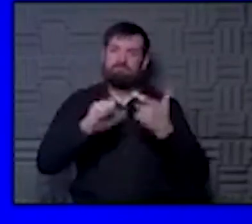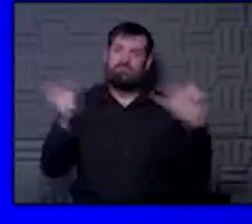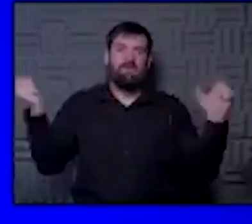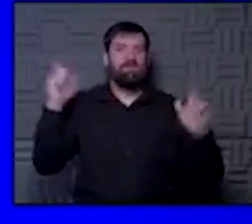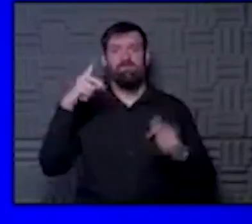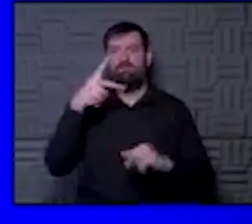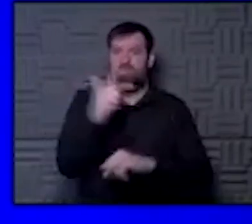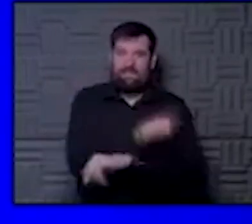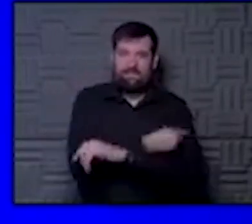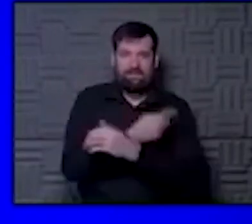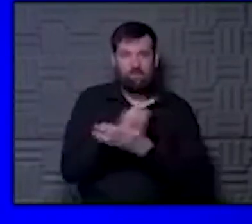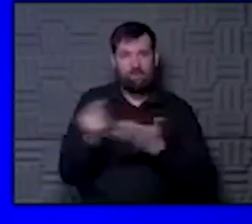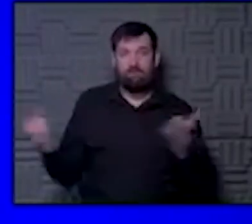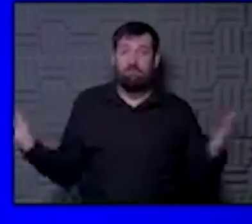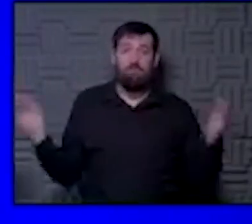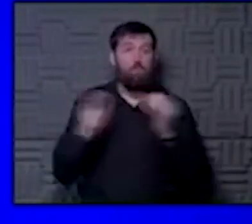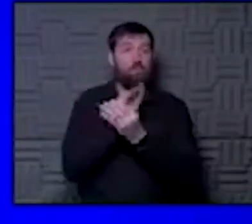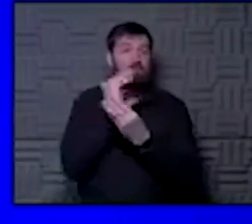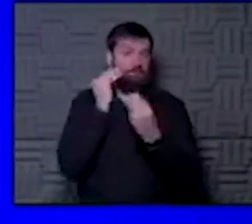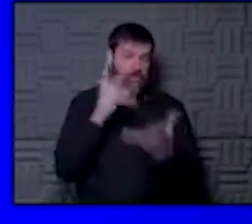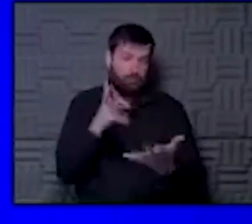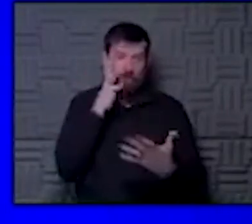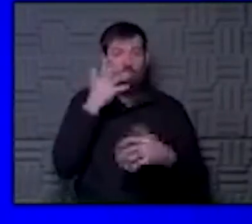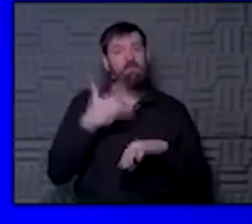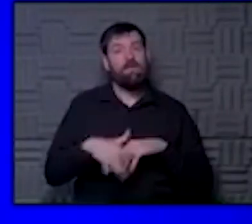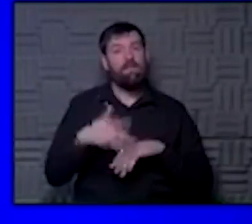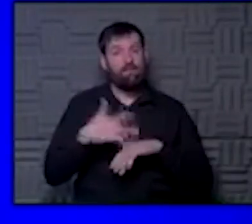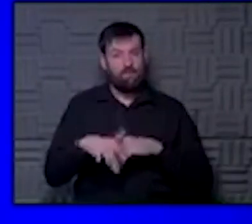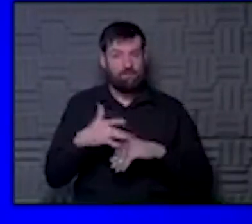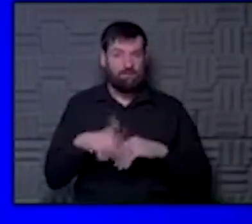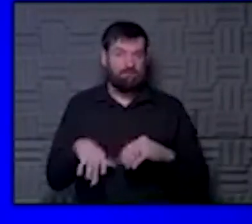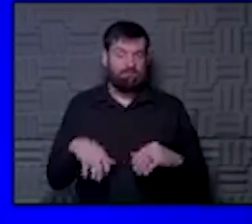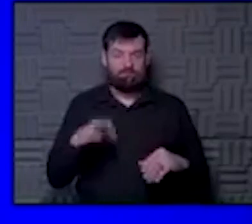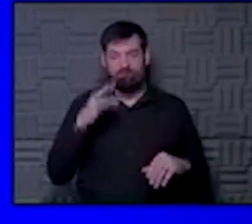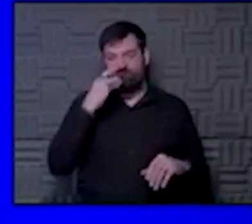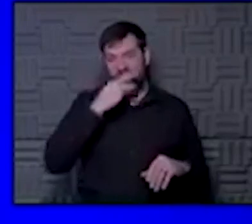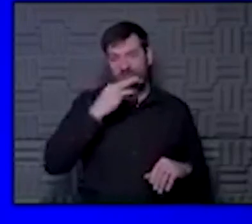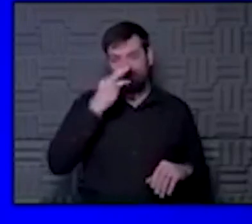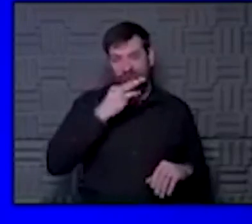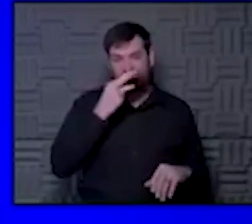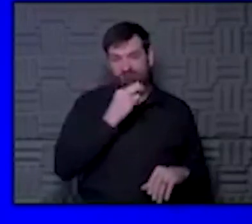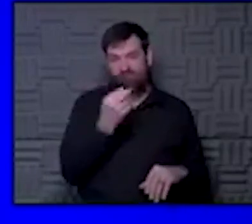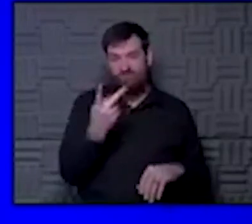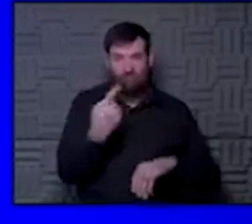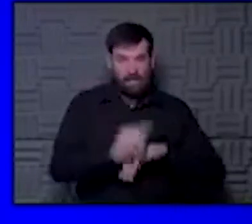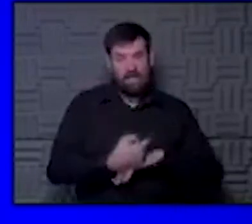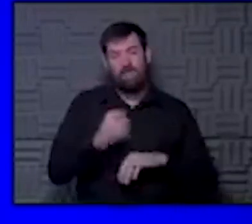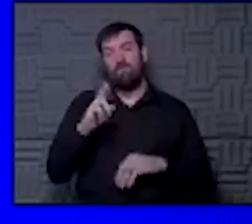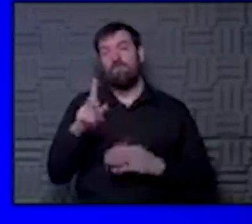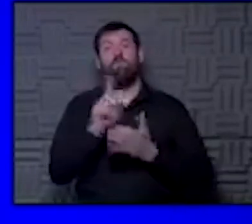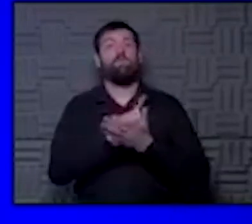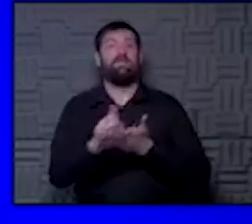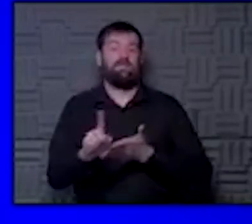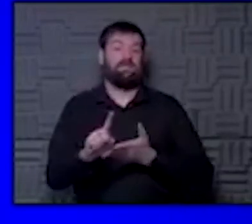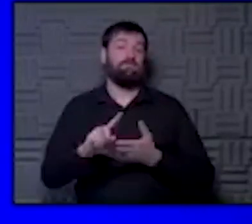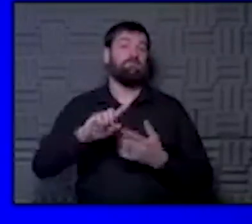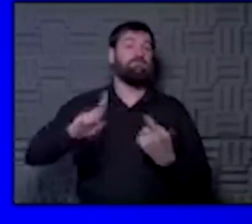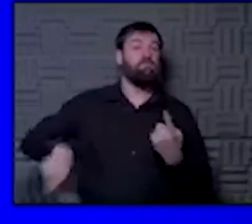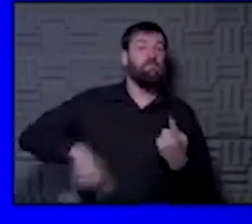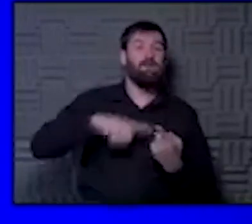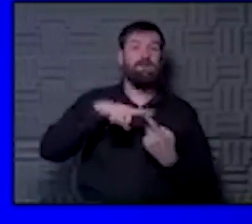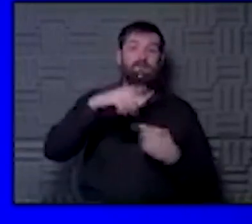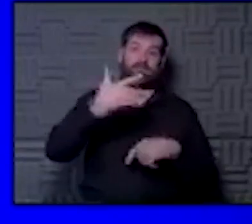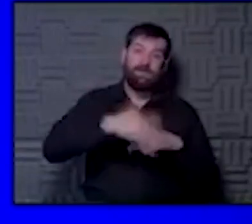We know much more information will come about in the coming few days or week when the vaccines will